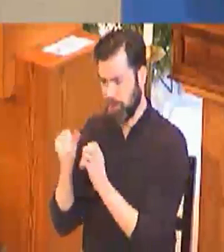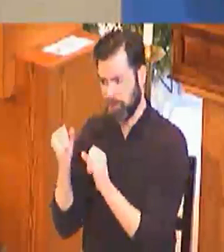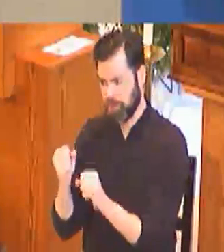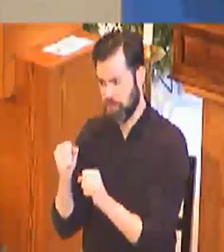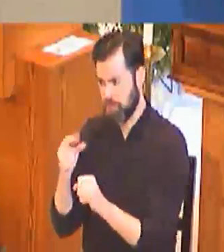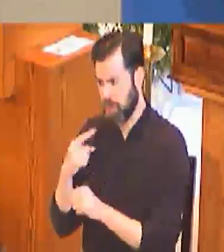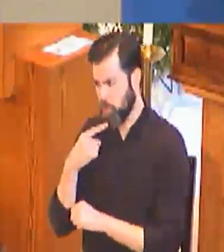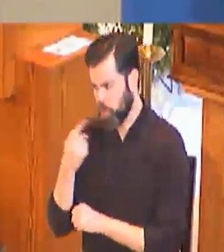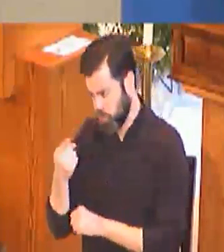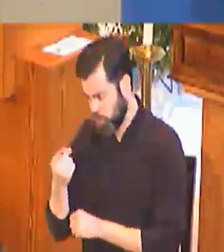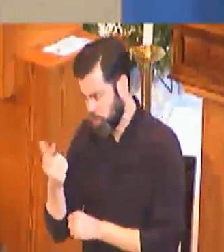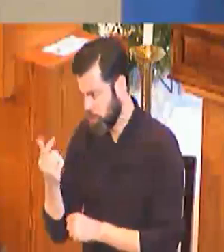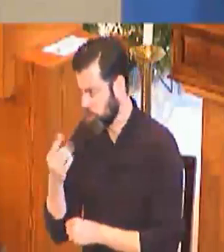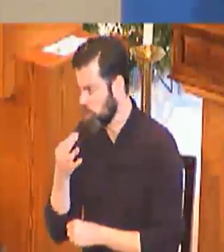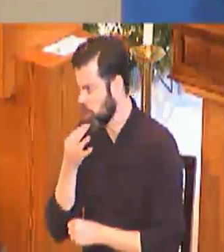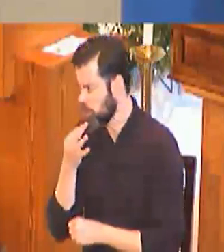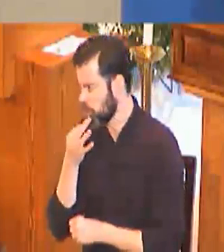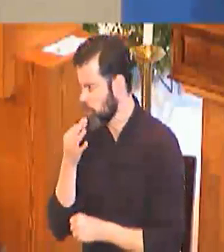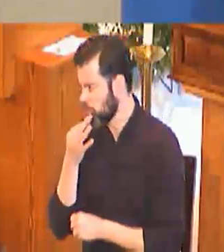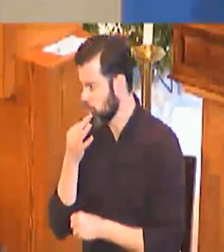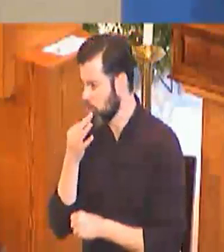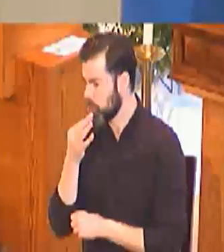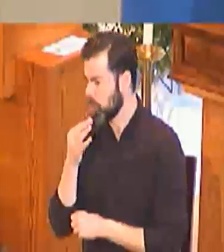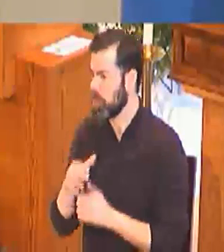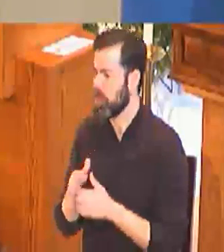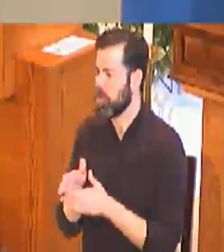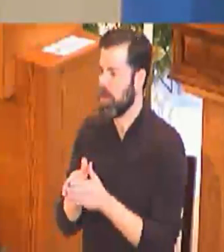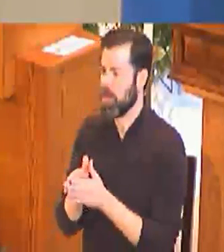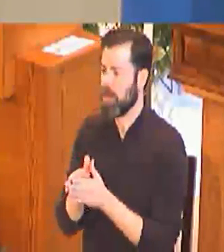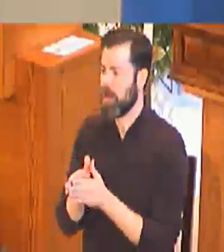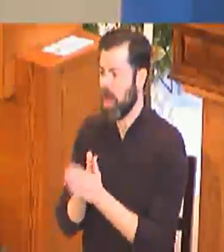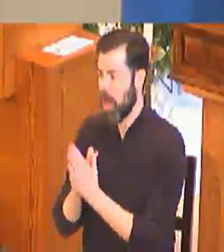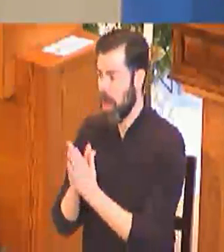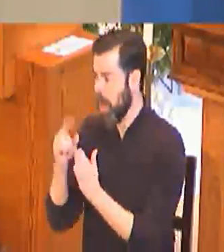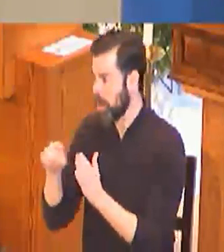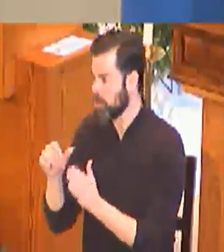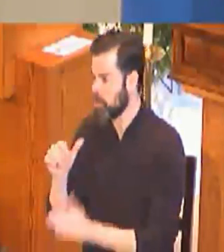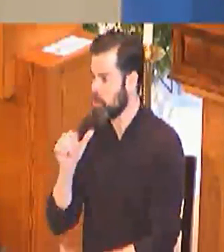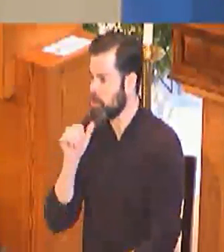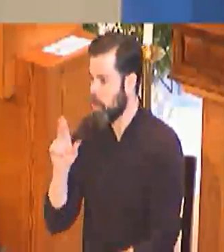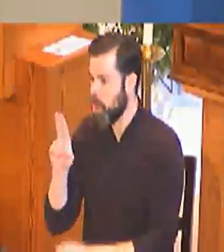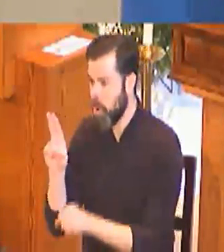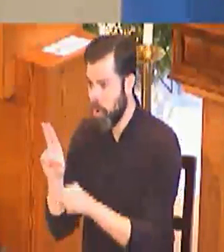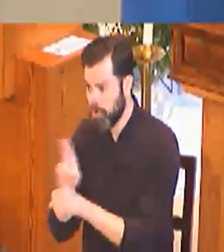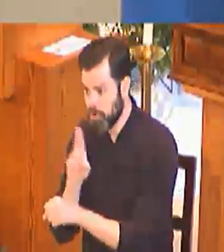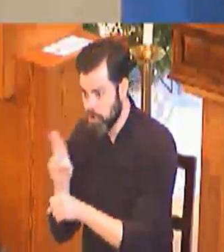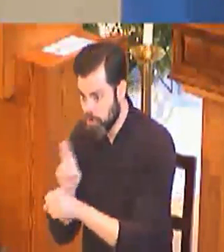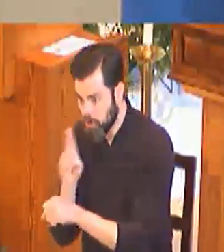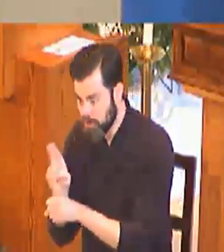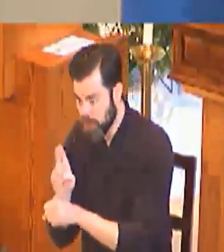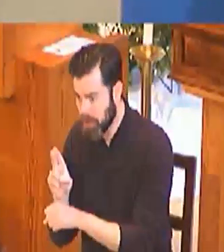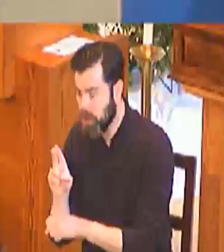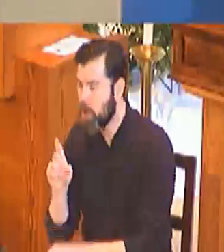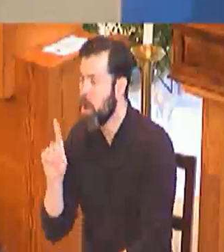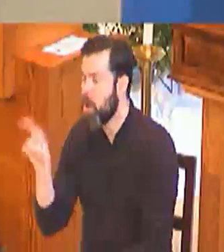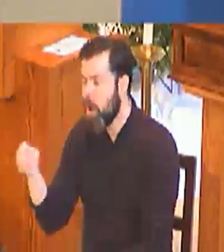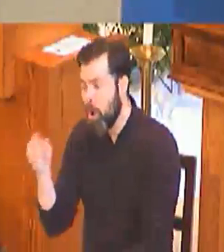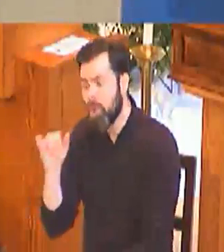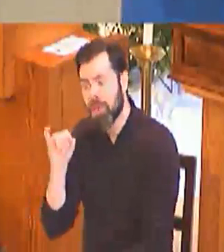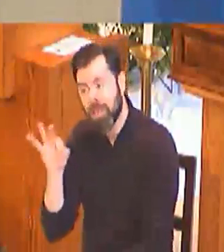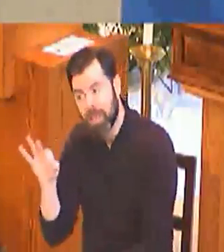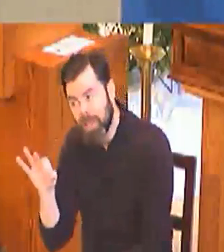share it with you. I would invite you not to use it unless you really want transformation to happen in your life.